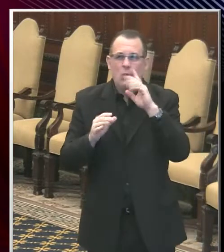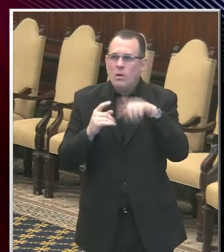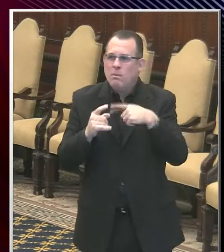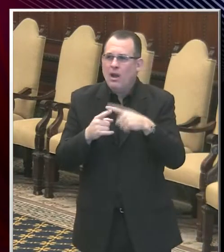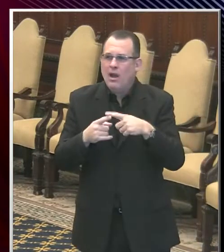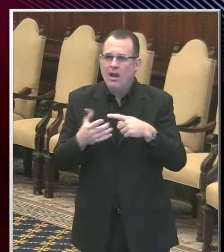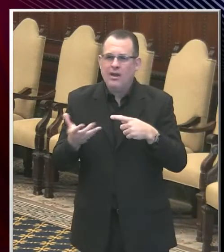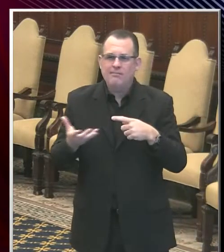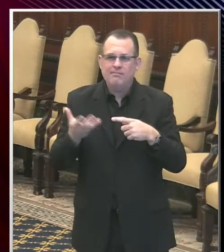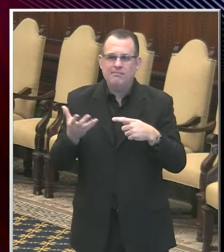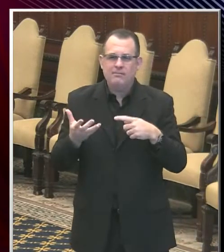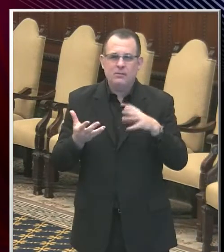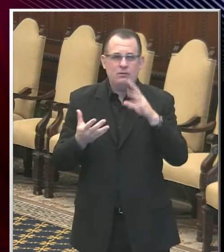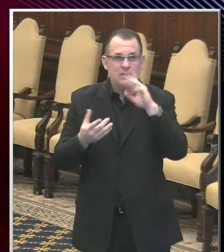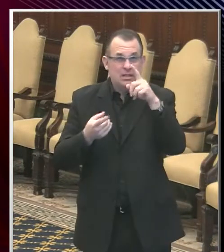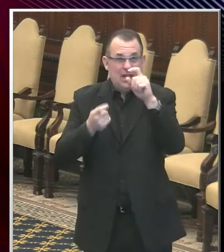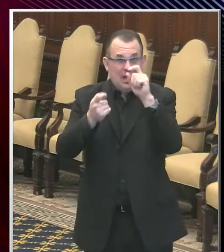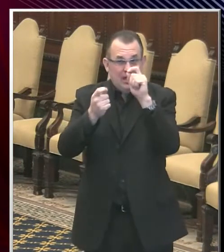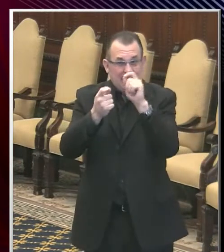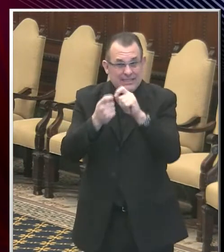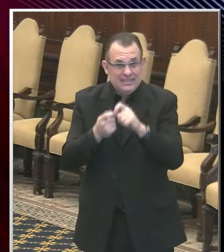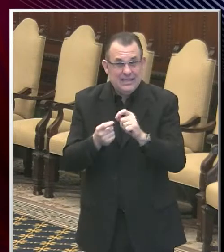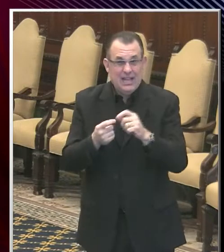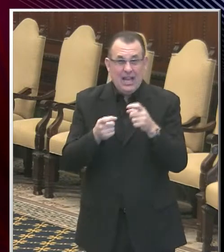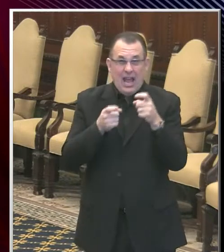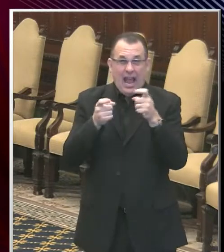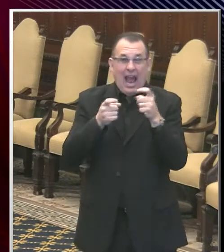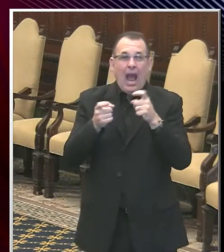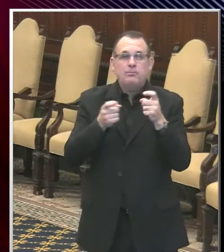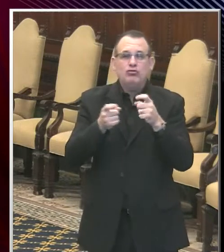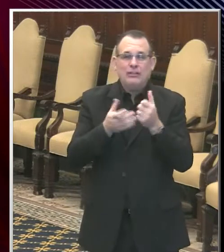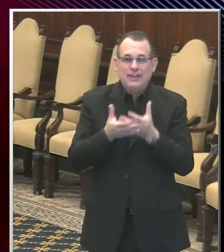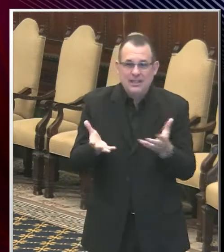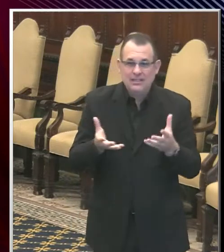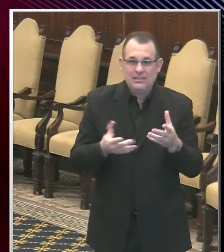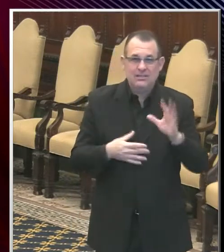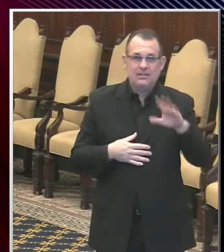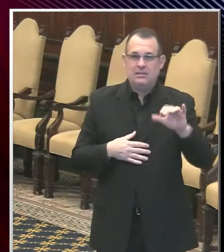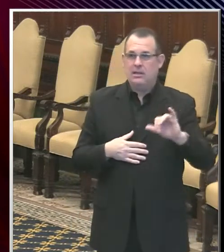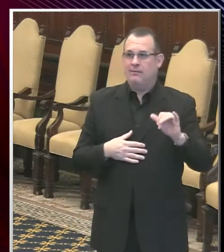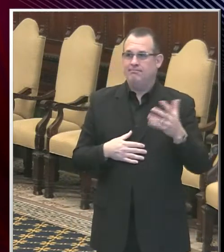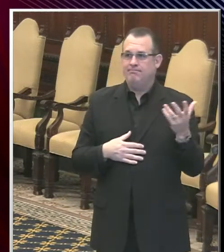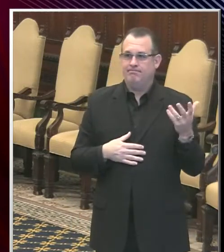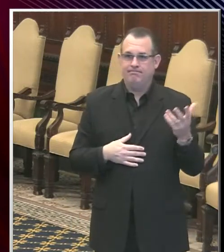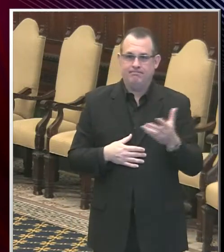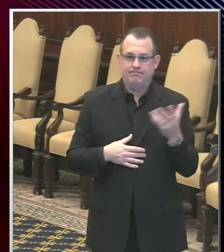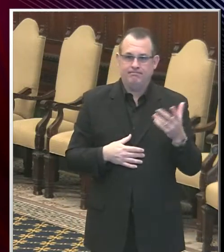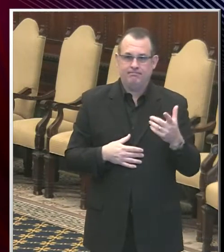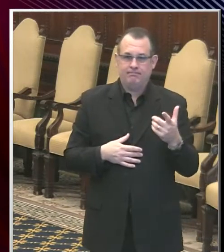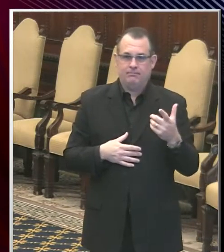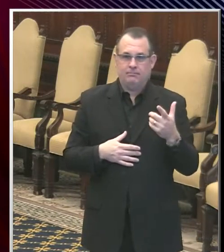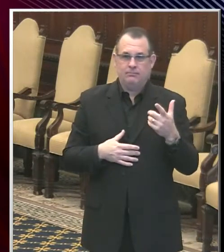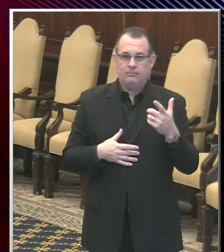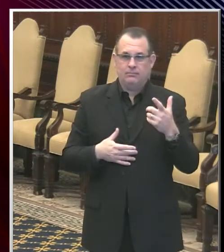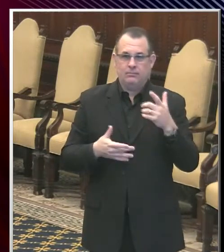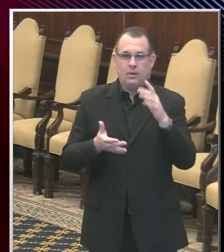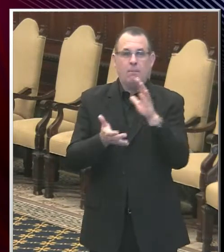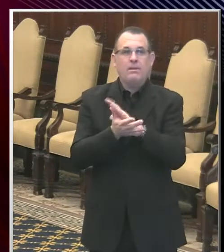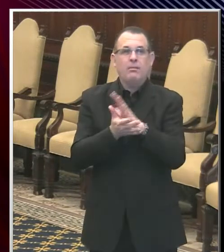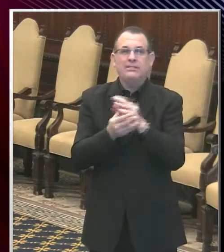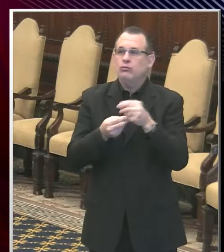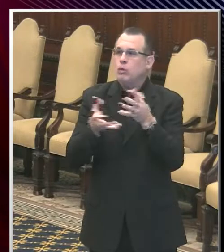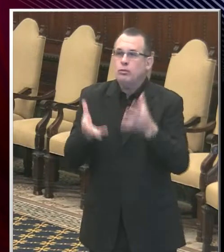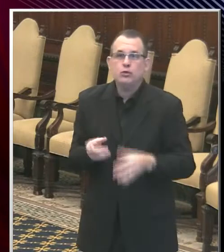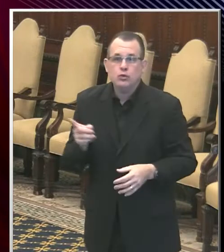nitty gritty, the administrative things. It could be something as small as, a paper distributor. Do you know what I'm